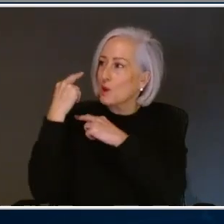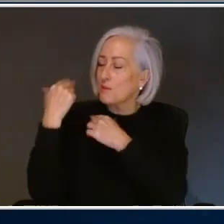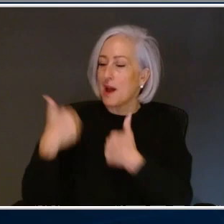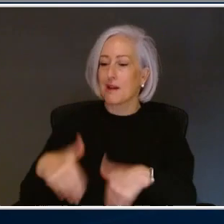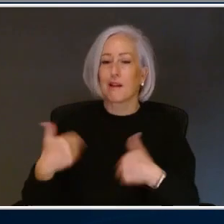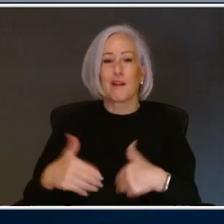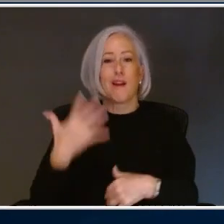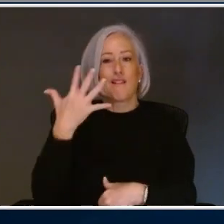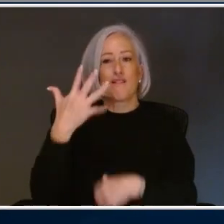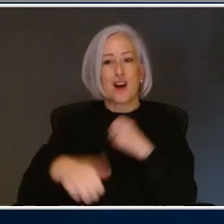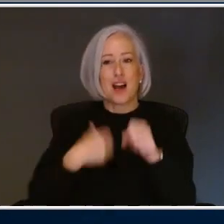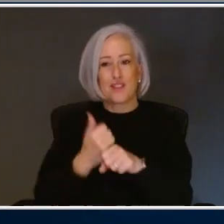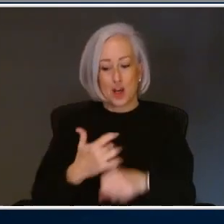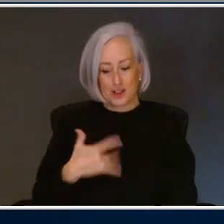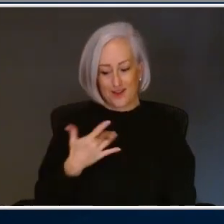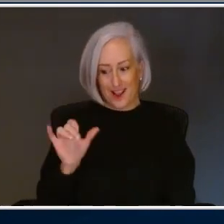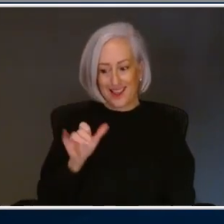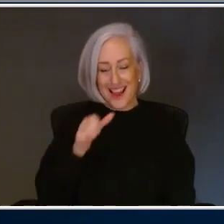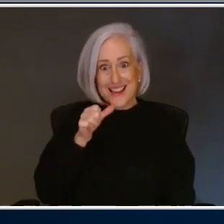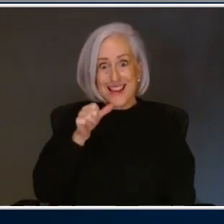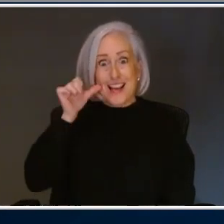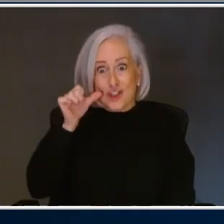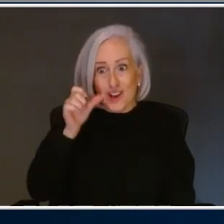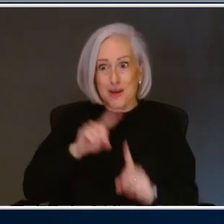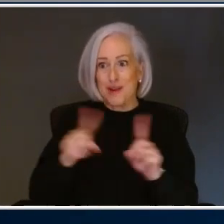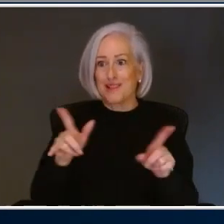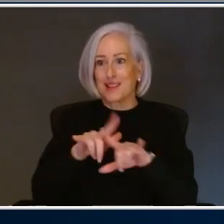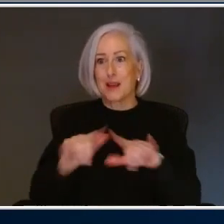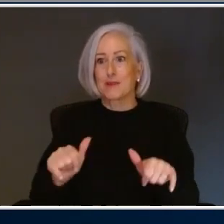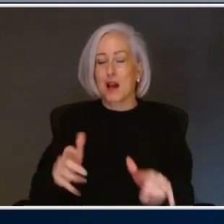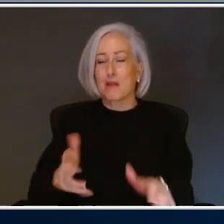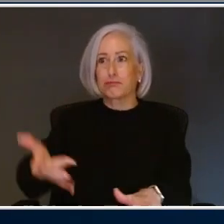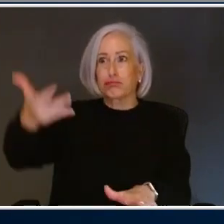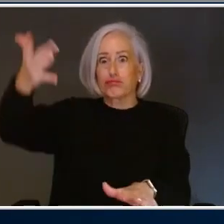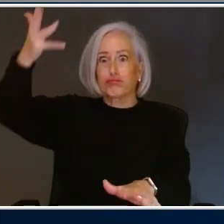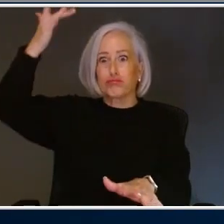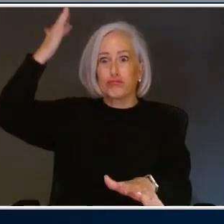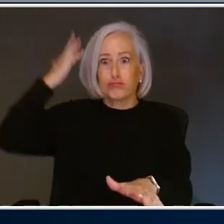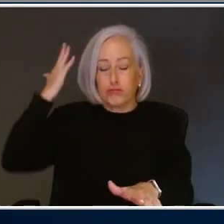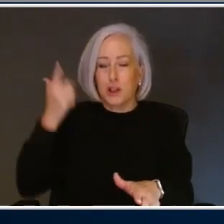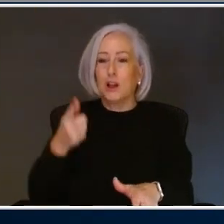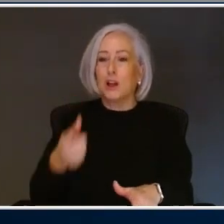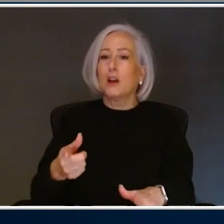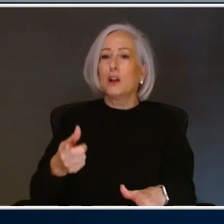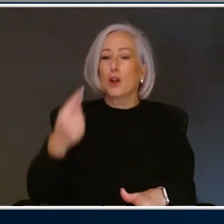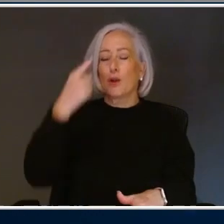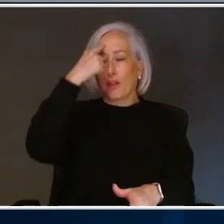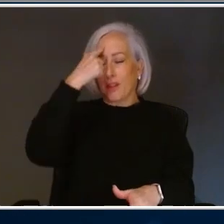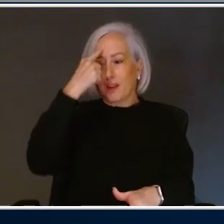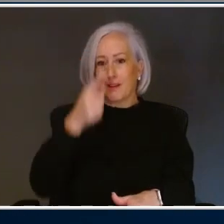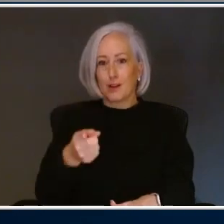probably feels like yesterday, but it also feels like a long time ago. Tell us what you made it of, you and your wife.